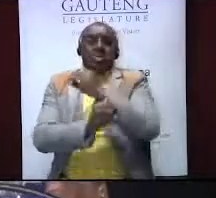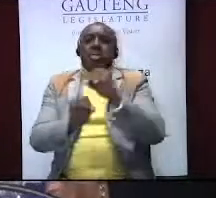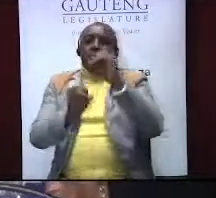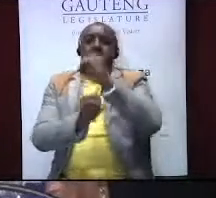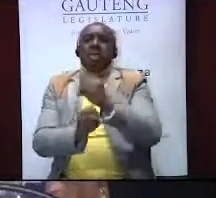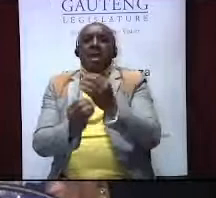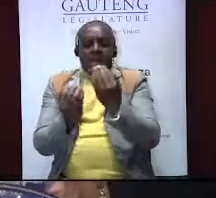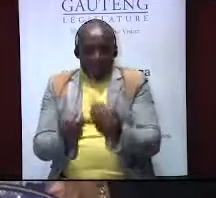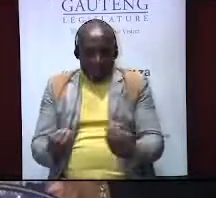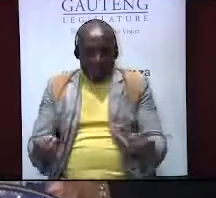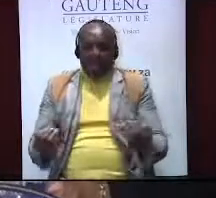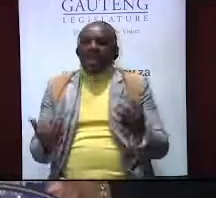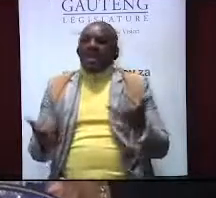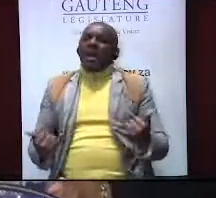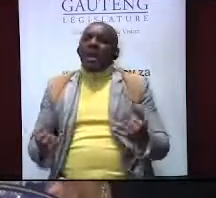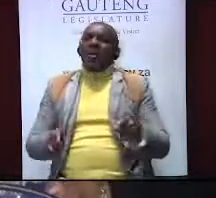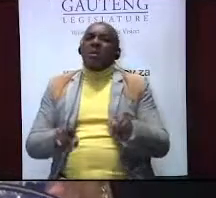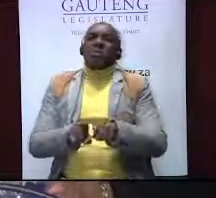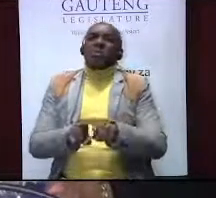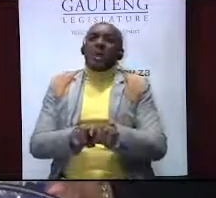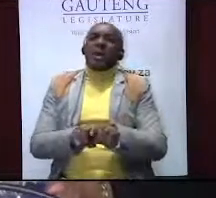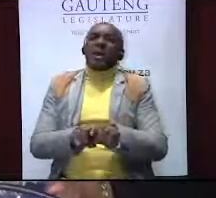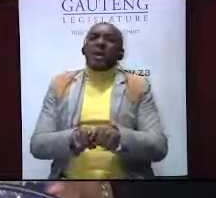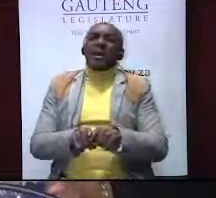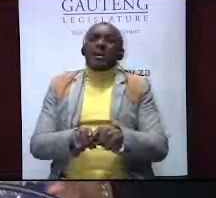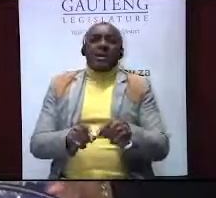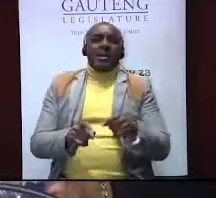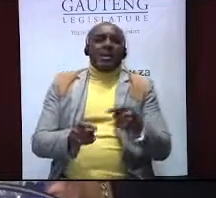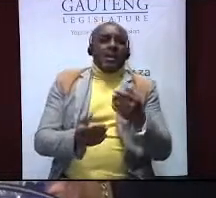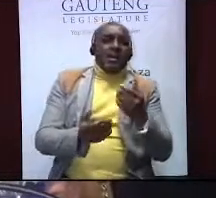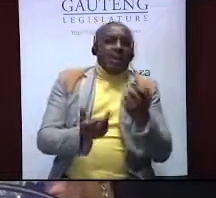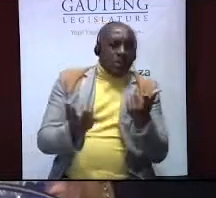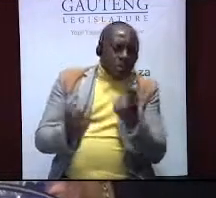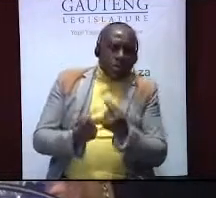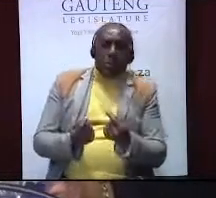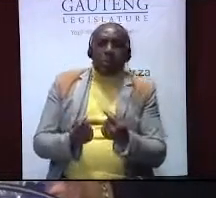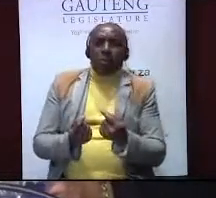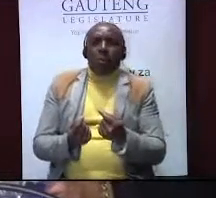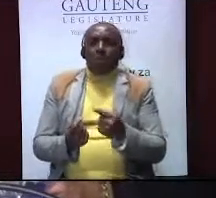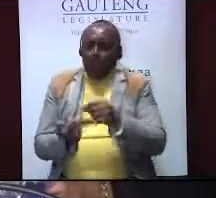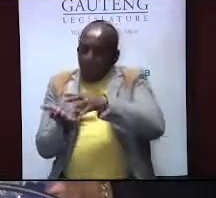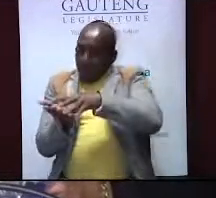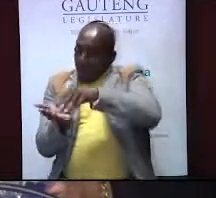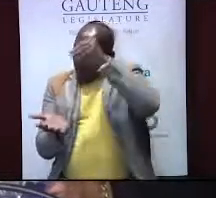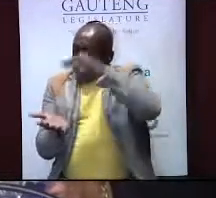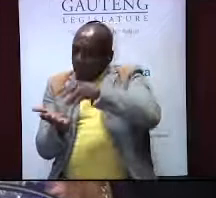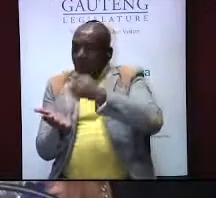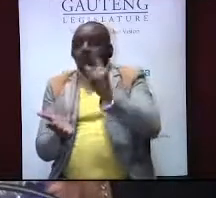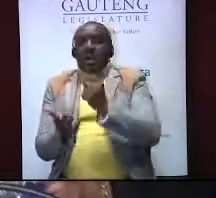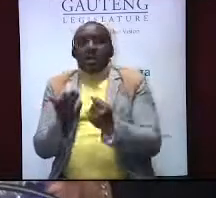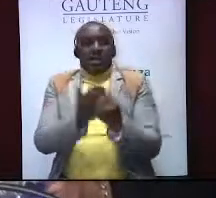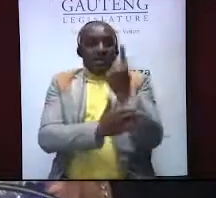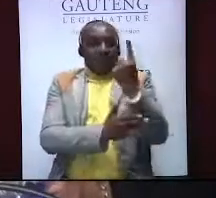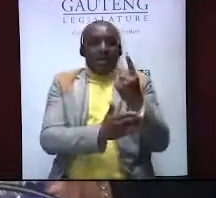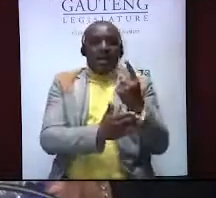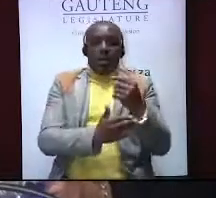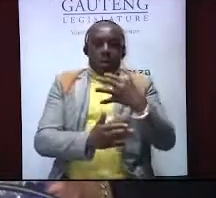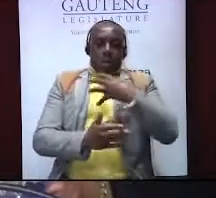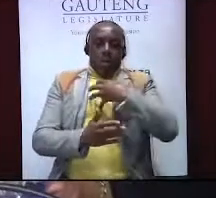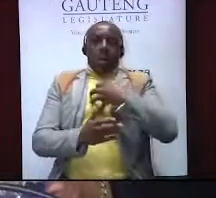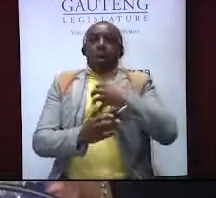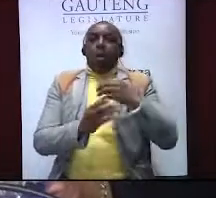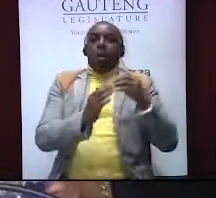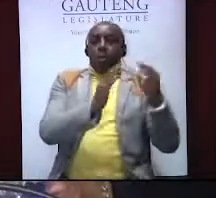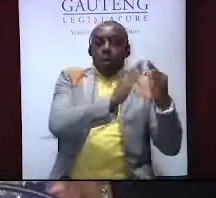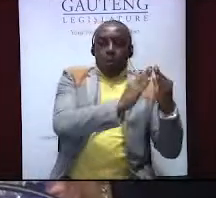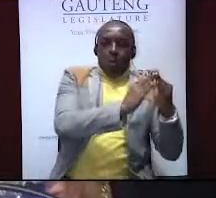Children are monkey see, monkey do. They copy what is happening in our homes, take it out